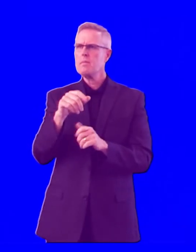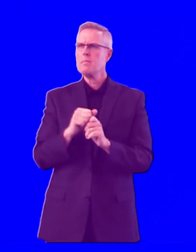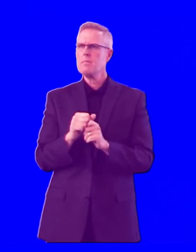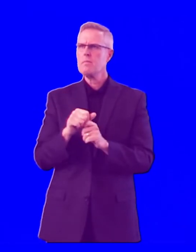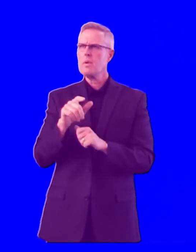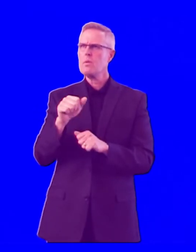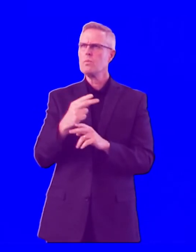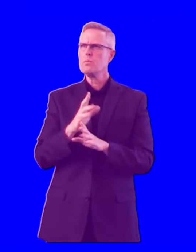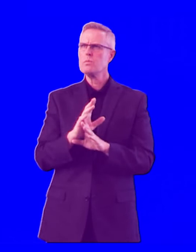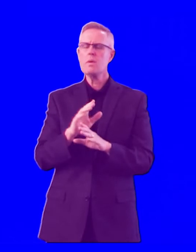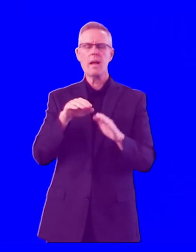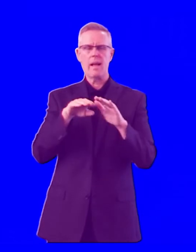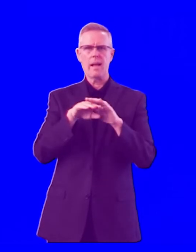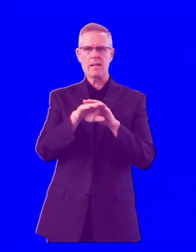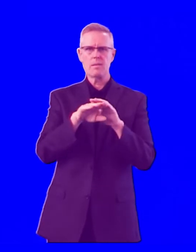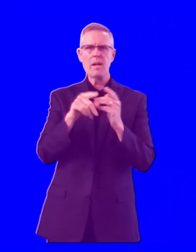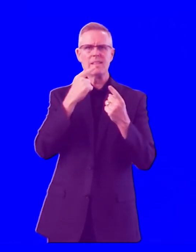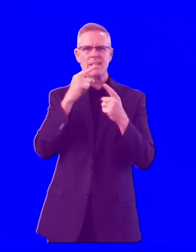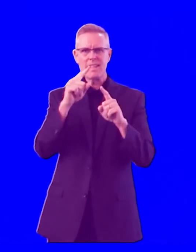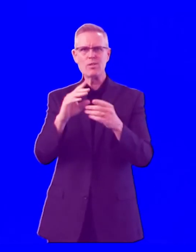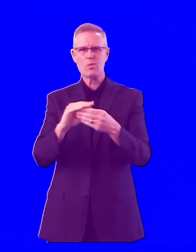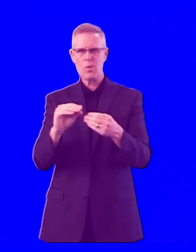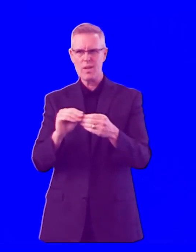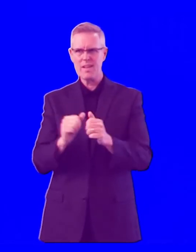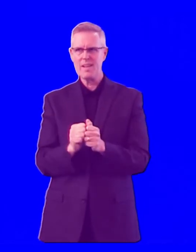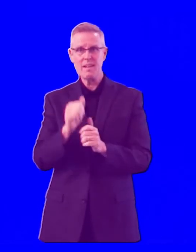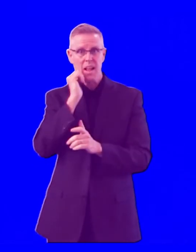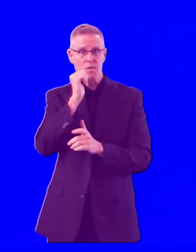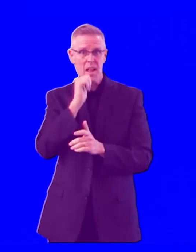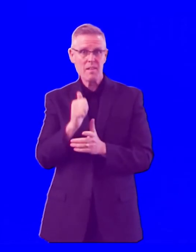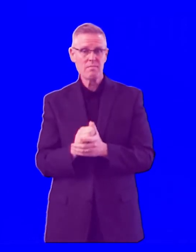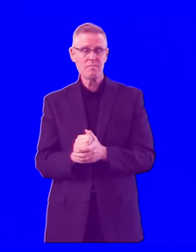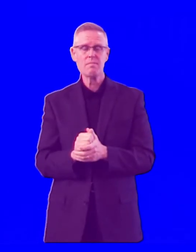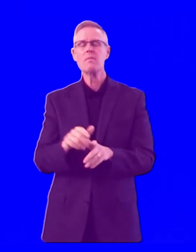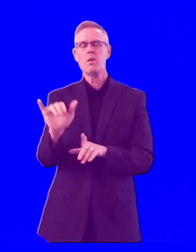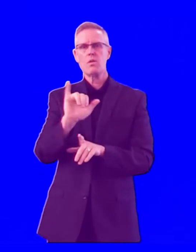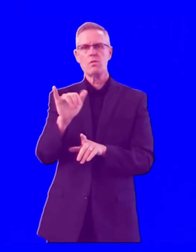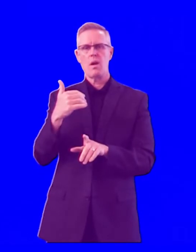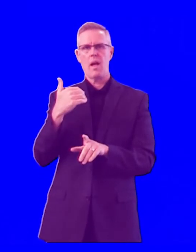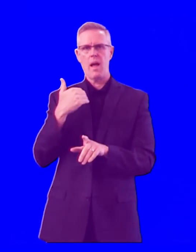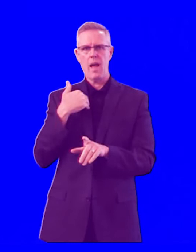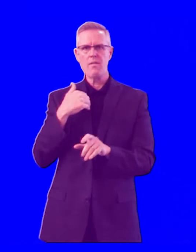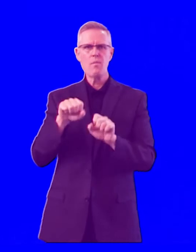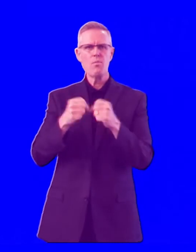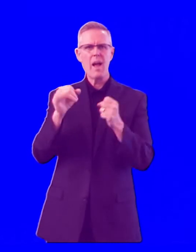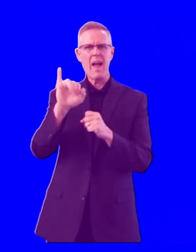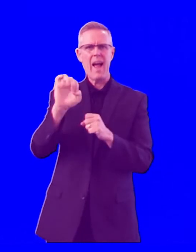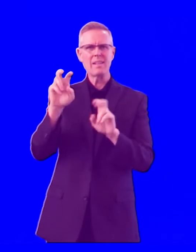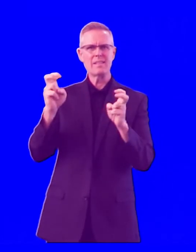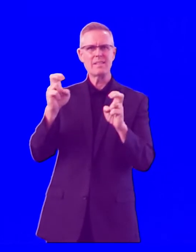accessibility success stories every day? Also, we have a Breaking the